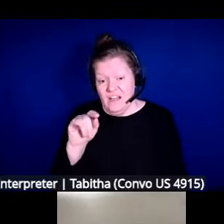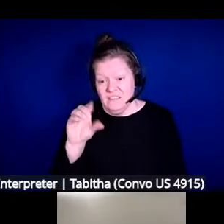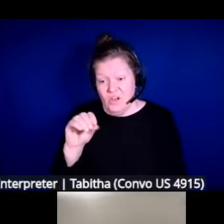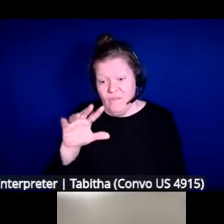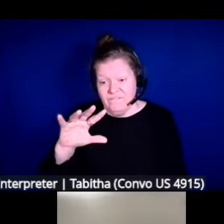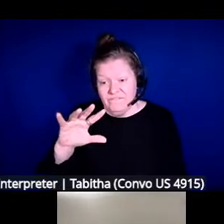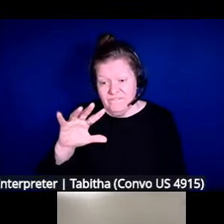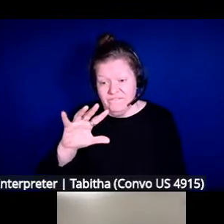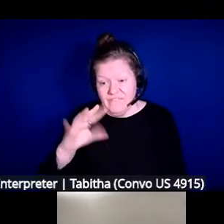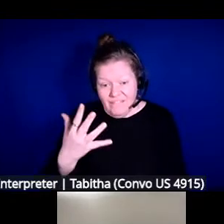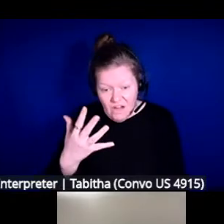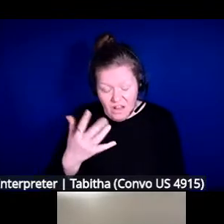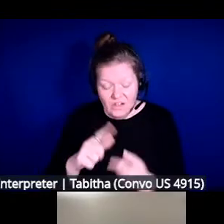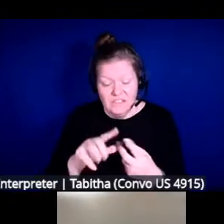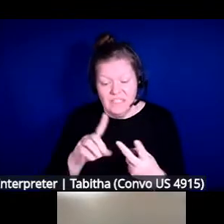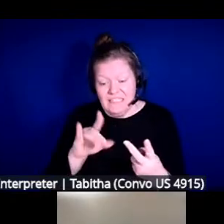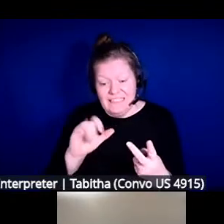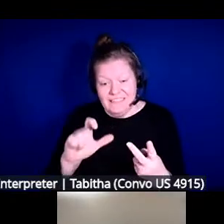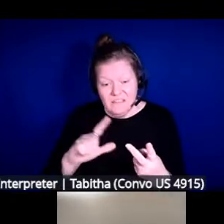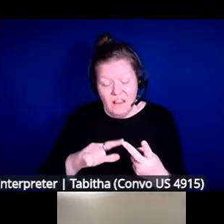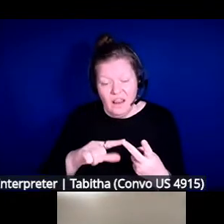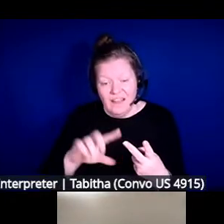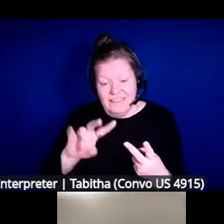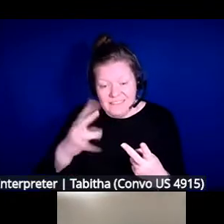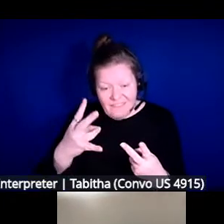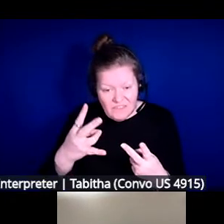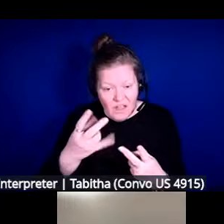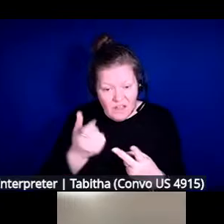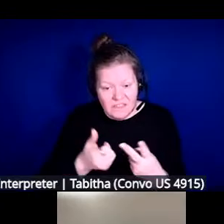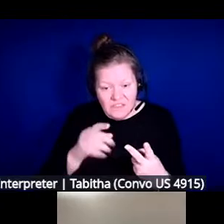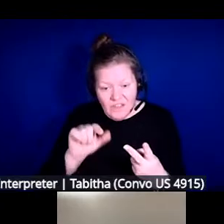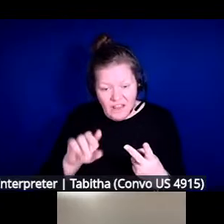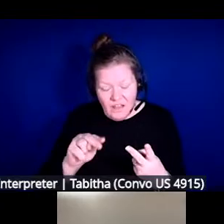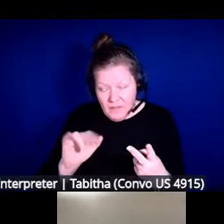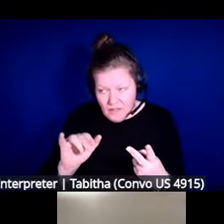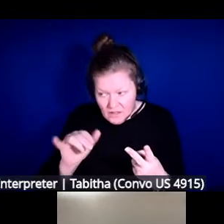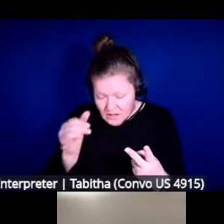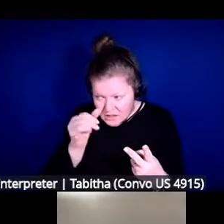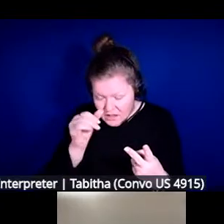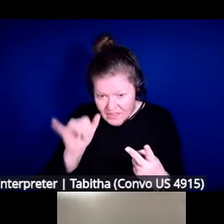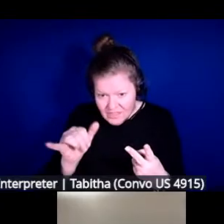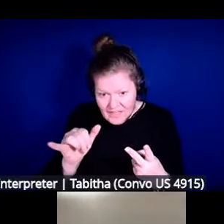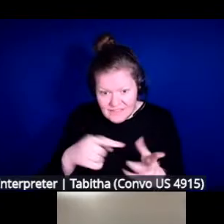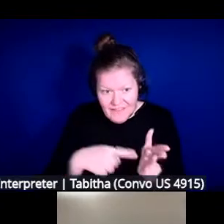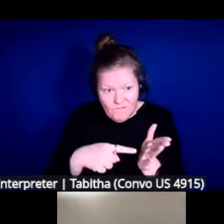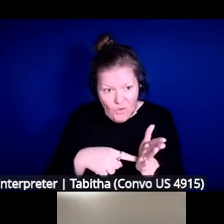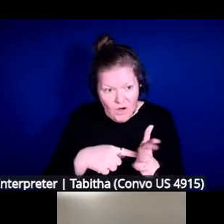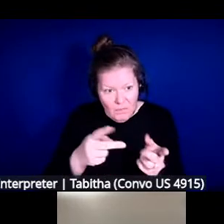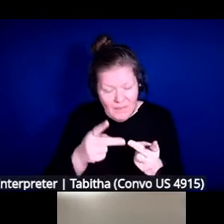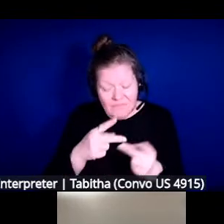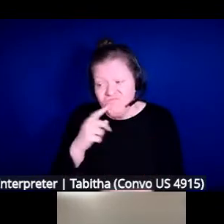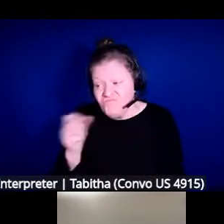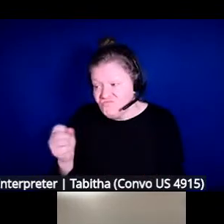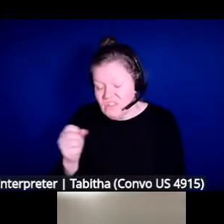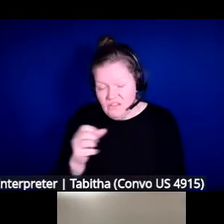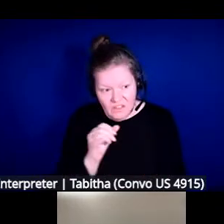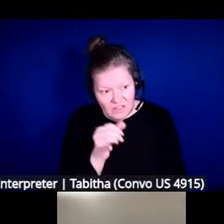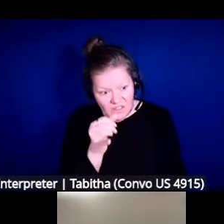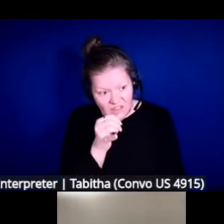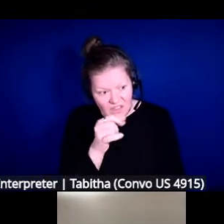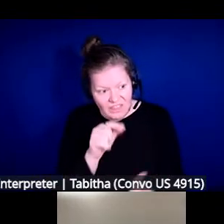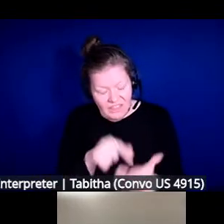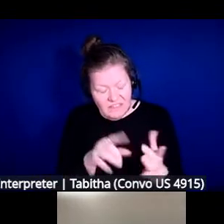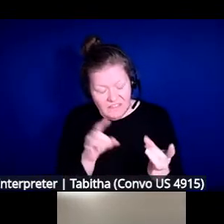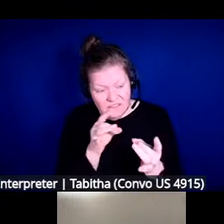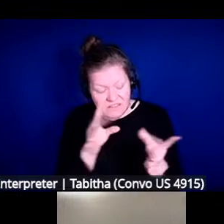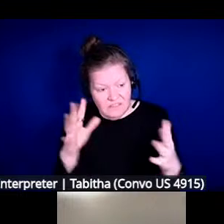a gallon. The diesel at Costco is $7 a gallon, and I'm like, and that's the affordable places, and they're like, yeah, and I'm like, this is just